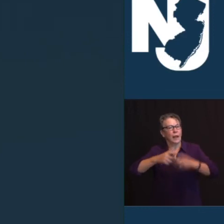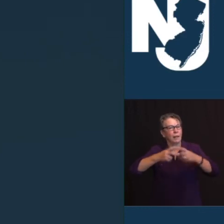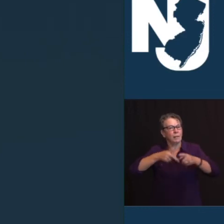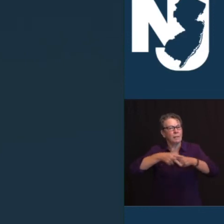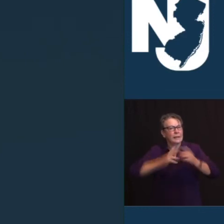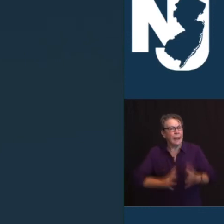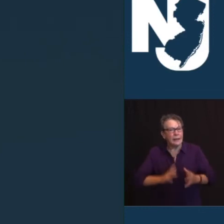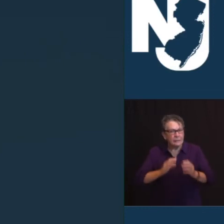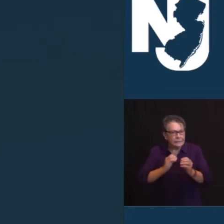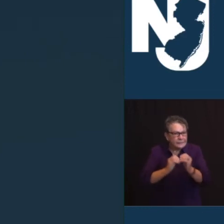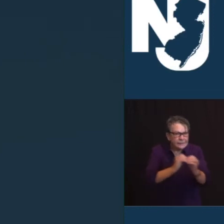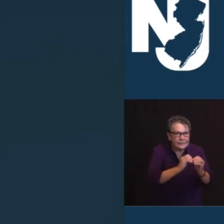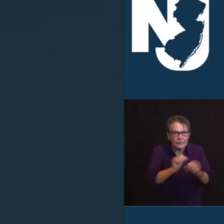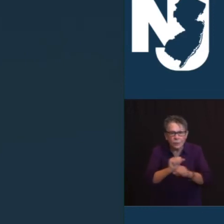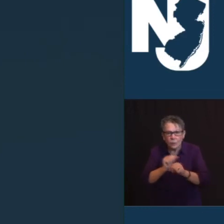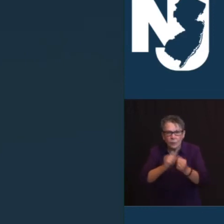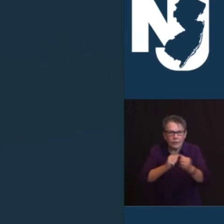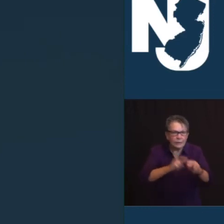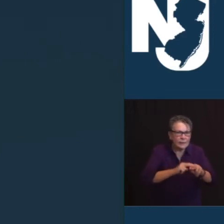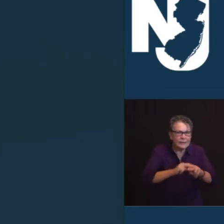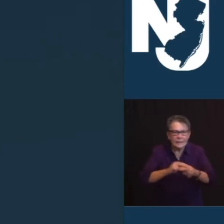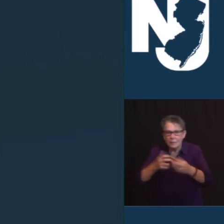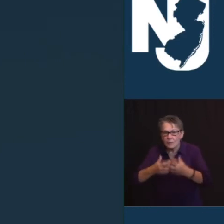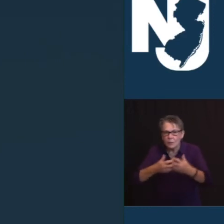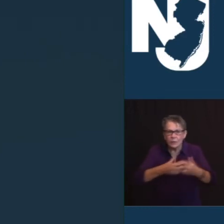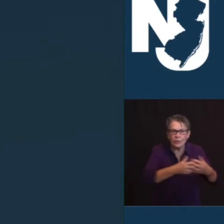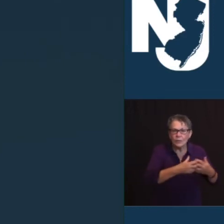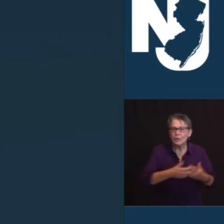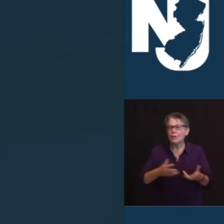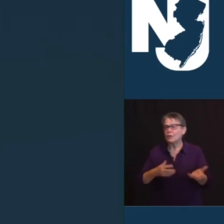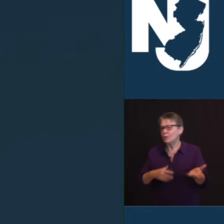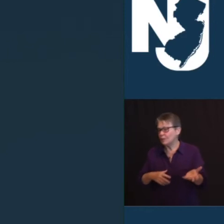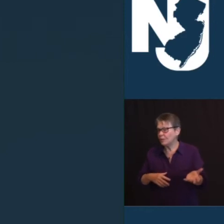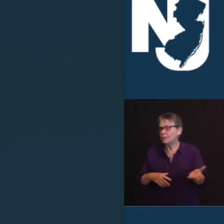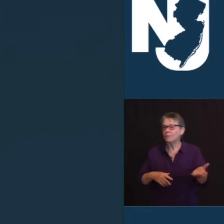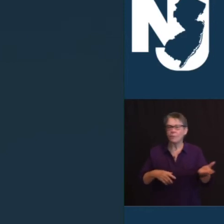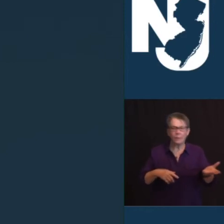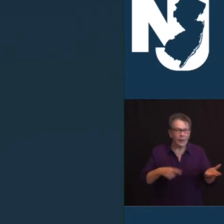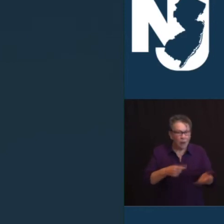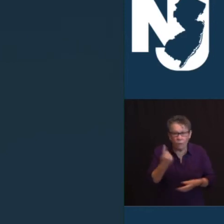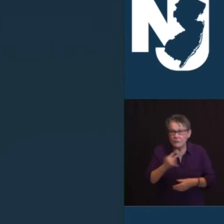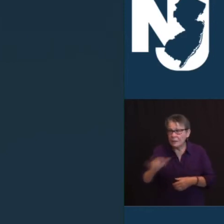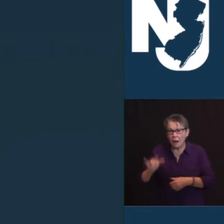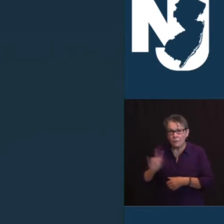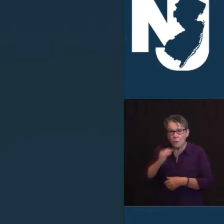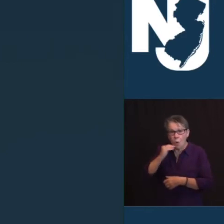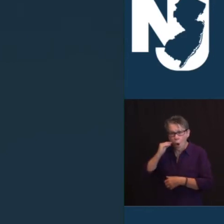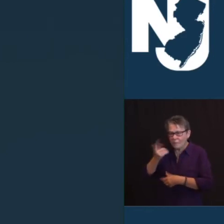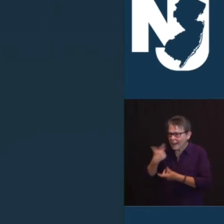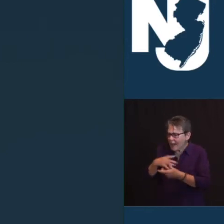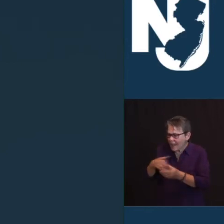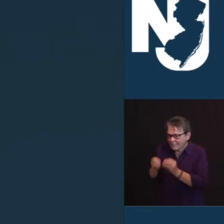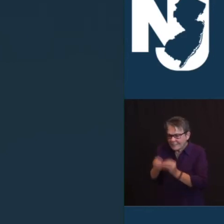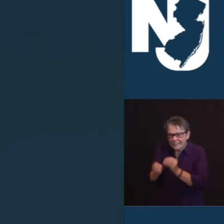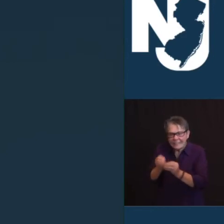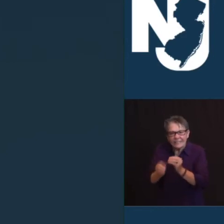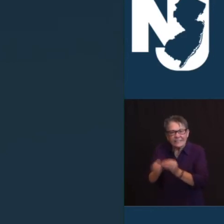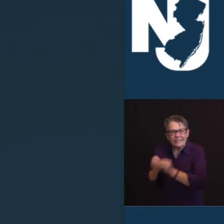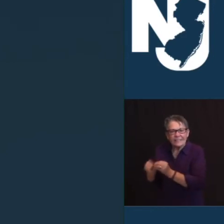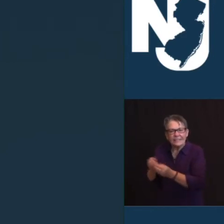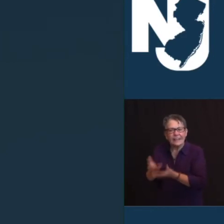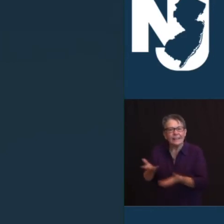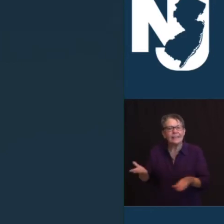home, too, Theodore also loved to read and collect comic books. He saved every one he had owned since childhood. And he